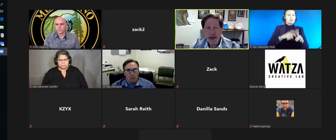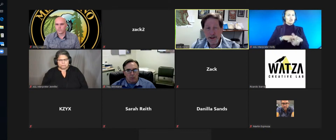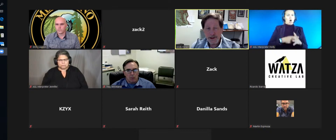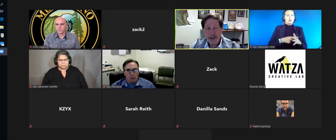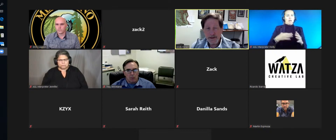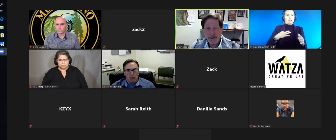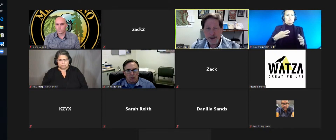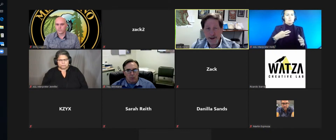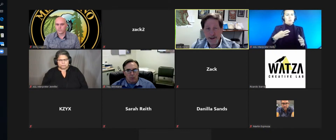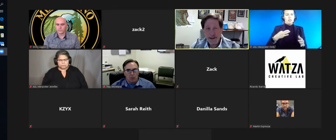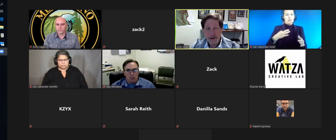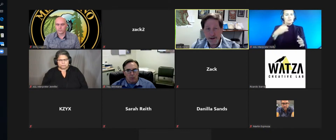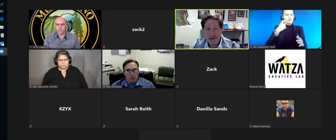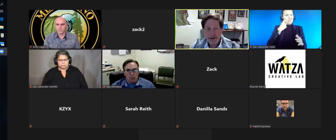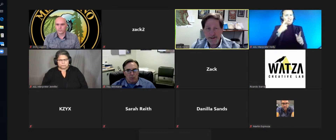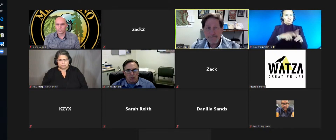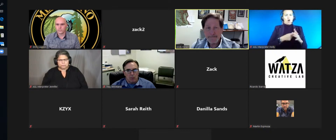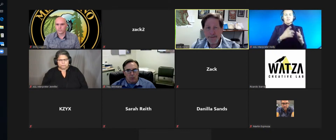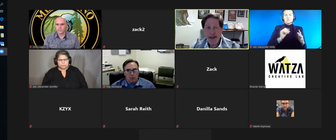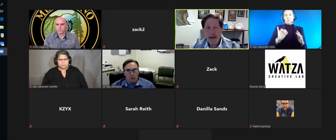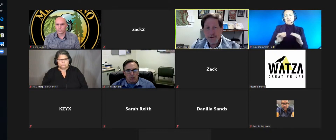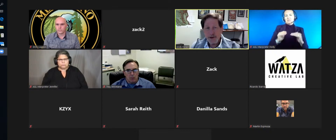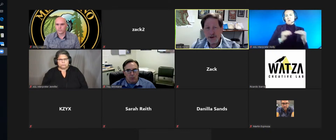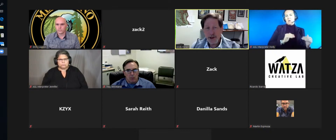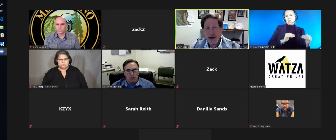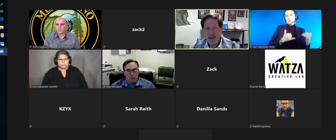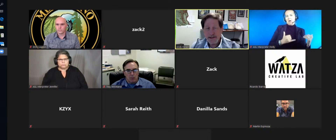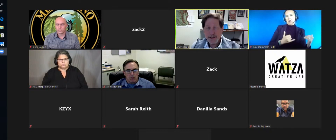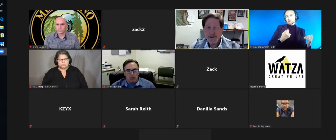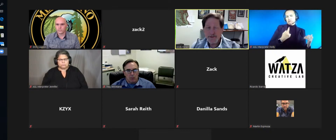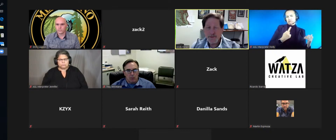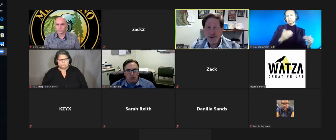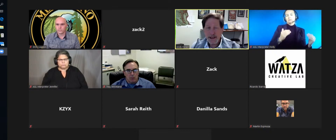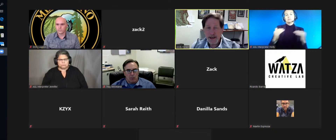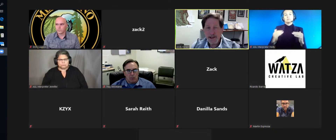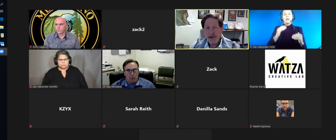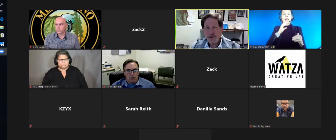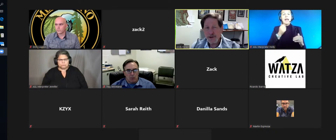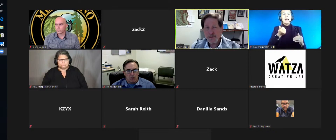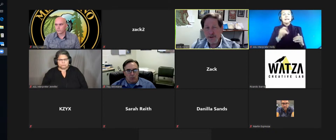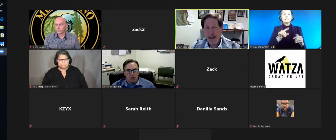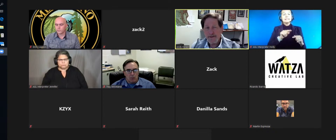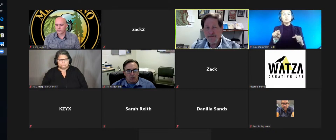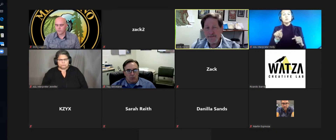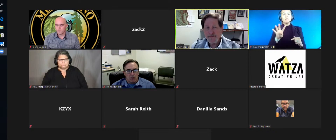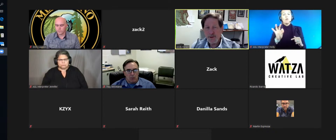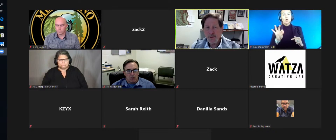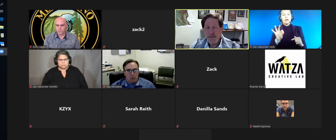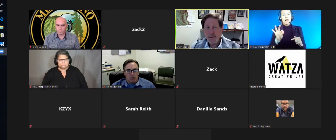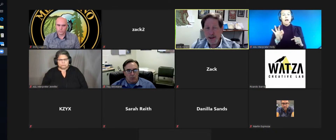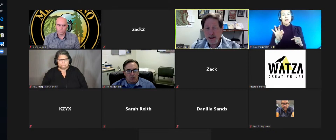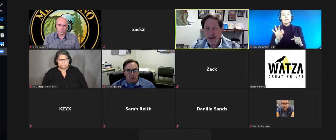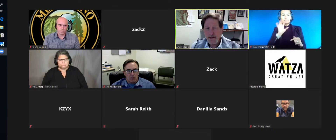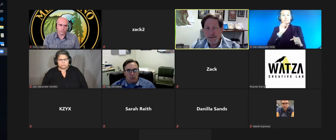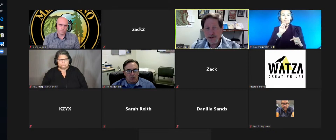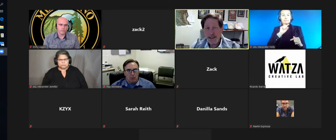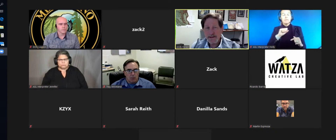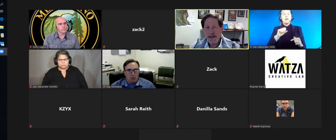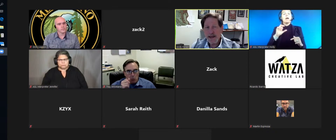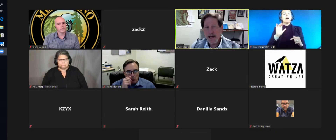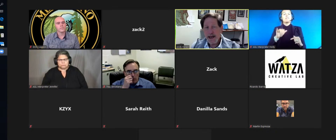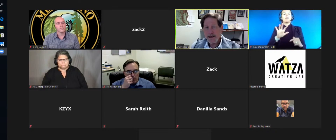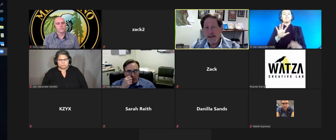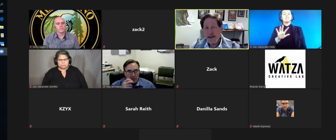it's understandable that they're at the lowest. Those who are 18 to 49 years old, we have